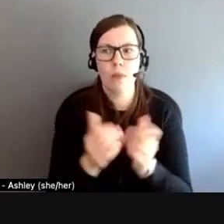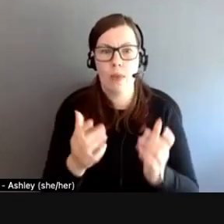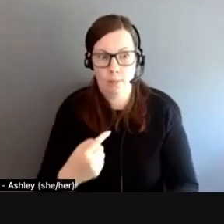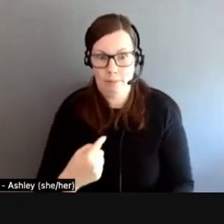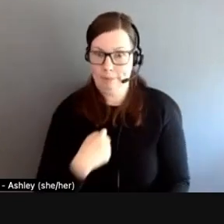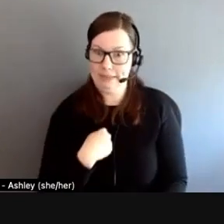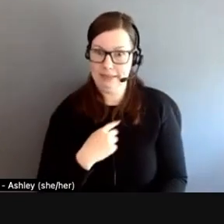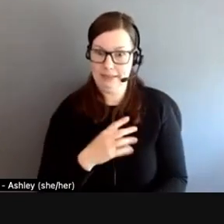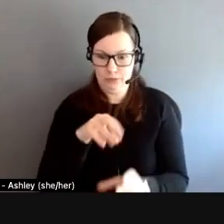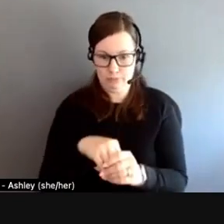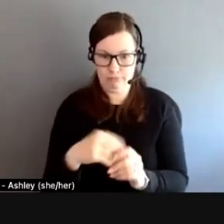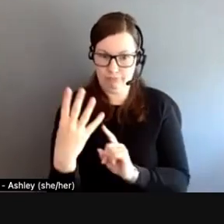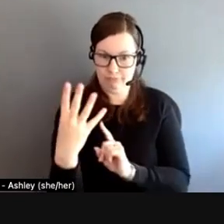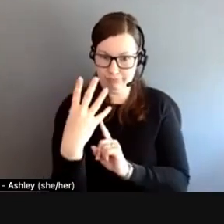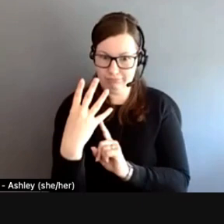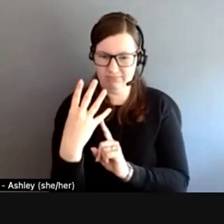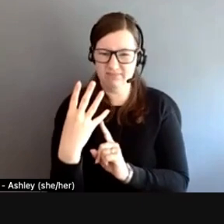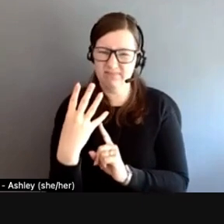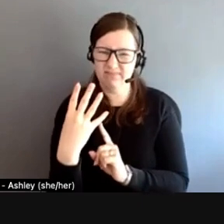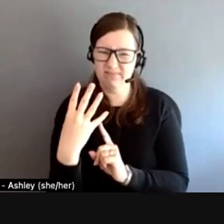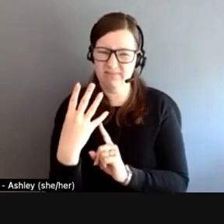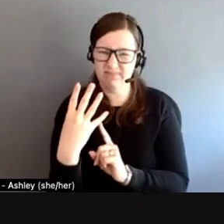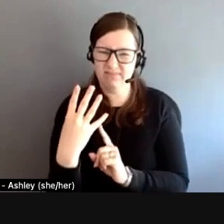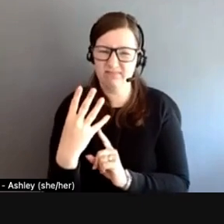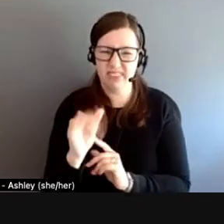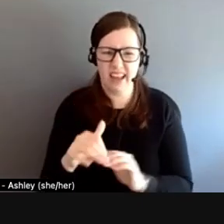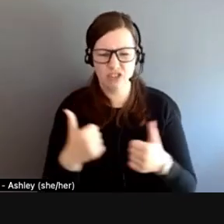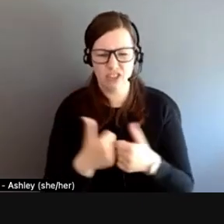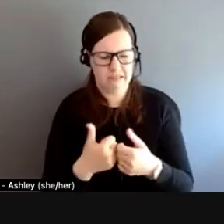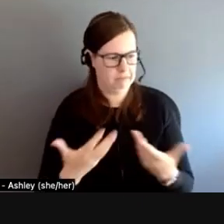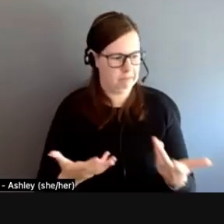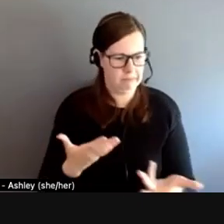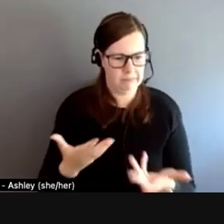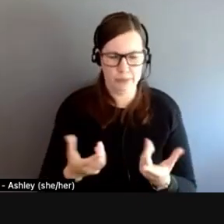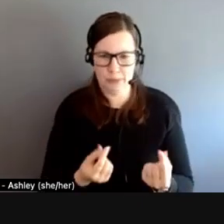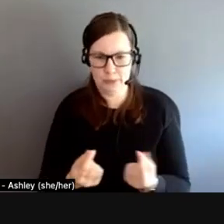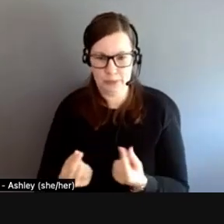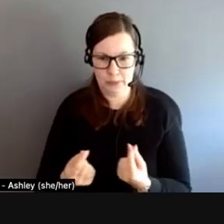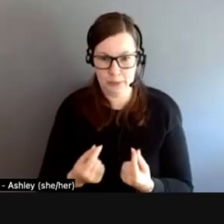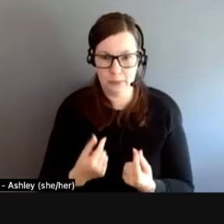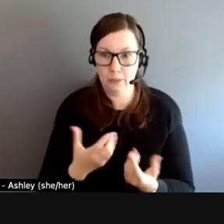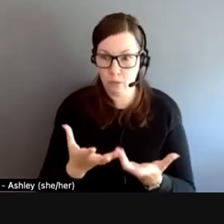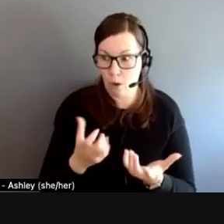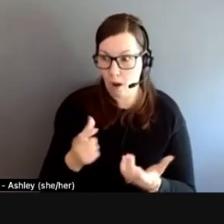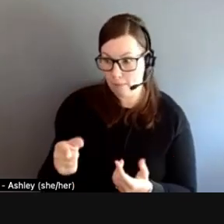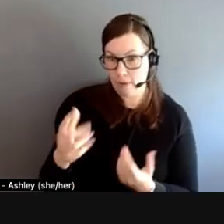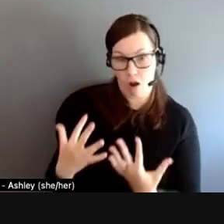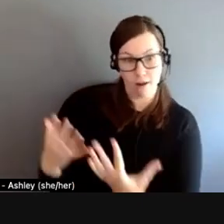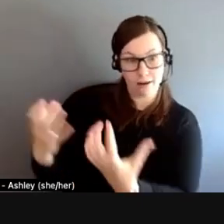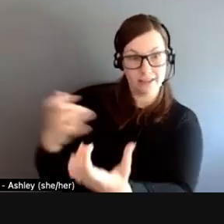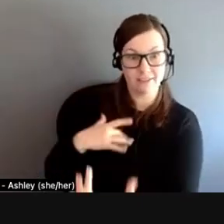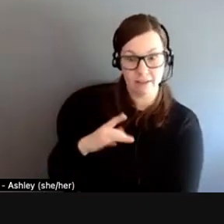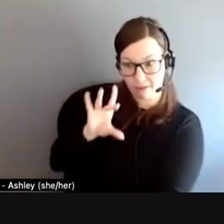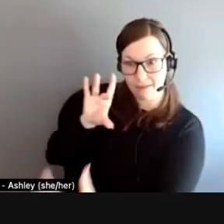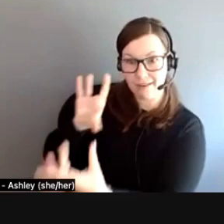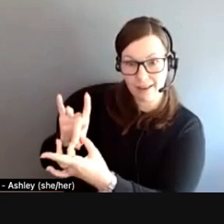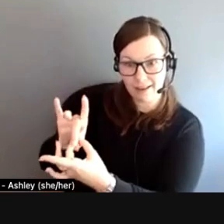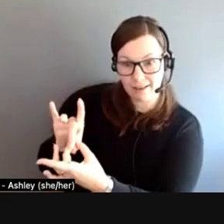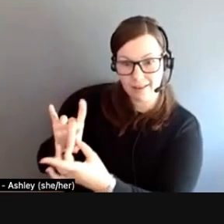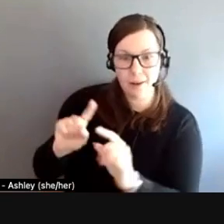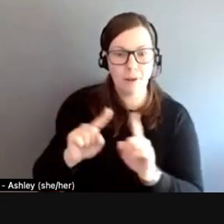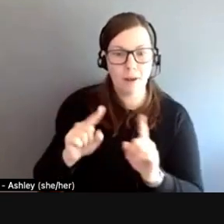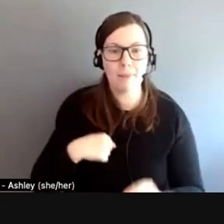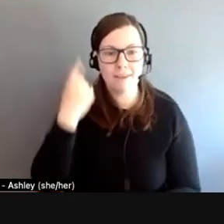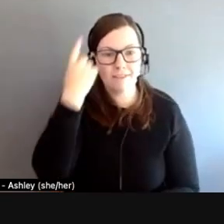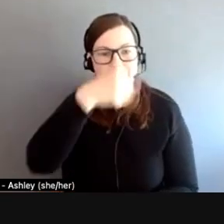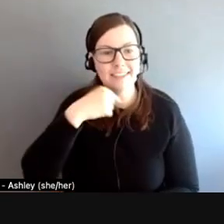So I wanted my videos to be engaging for my audience to connect, but I did not want to be on camera. How do